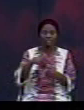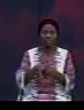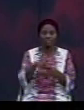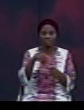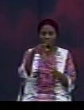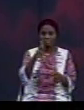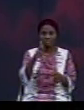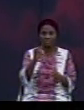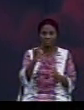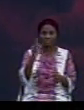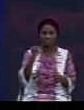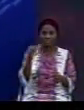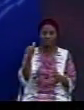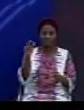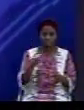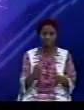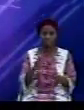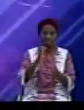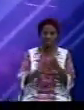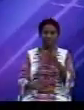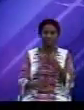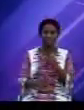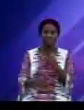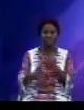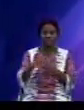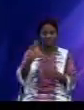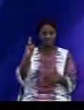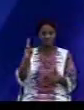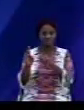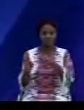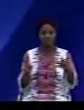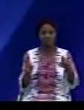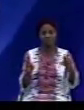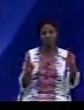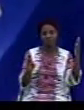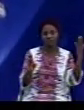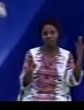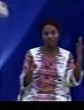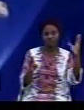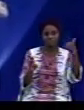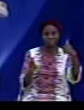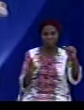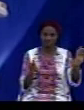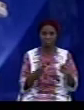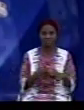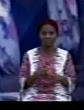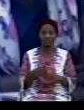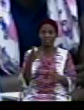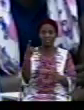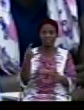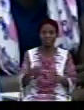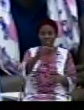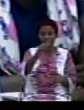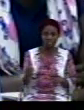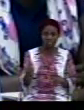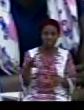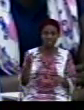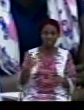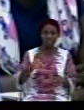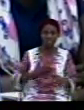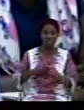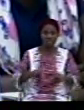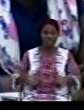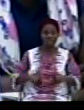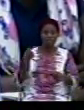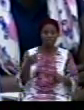reading from verse 15, the necessity of our lives, the hopelessness of our lives,